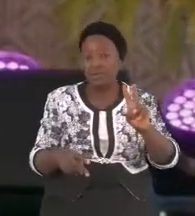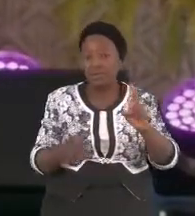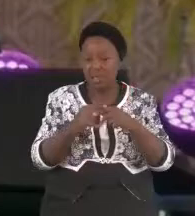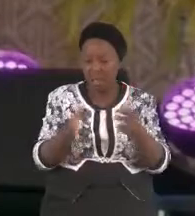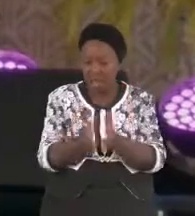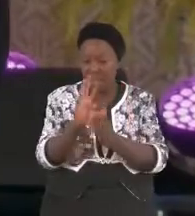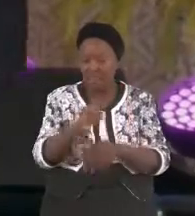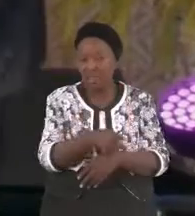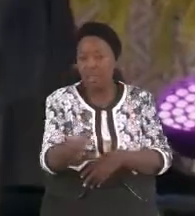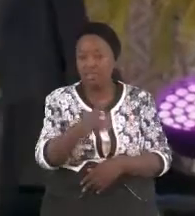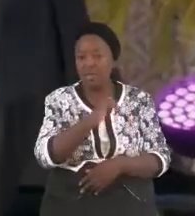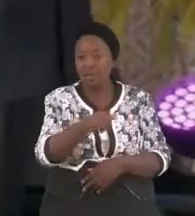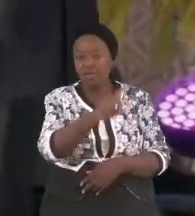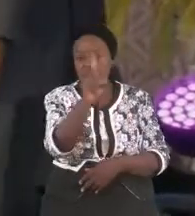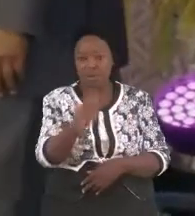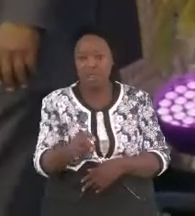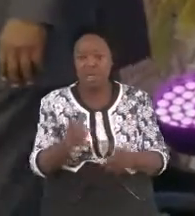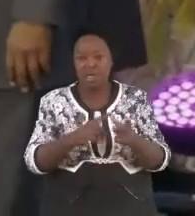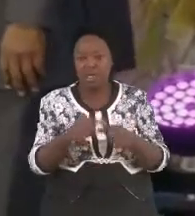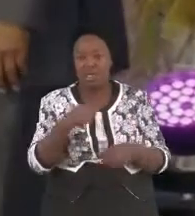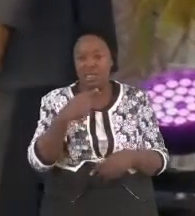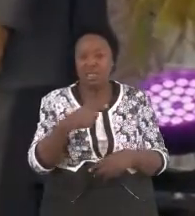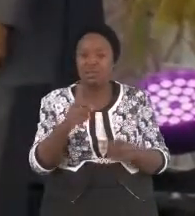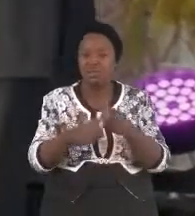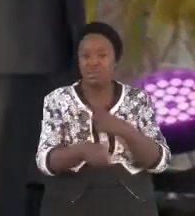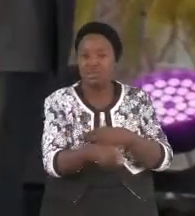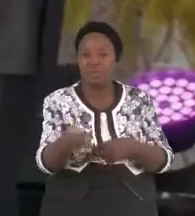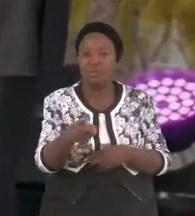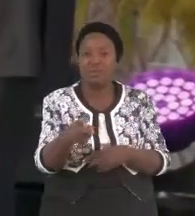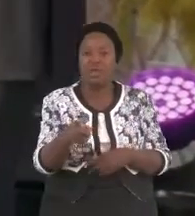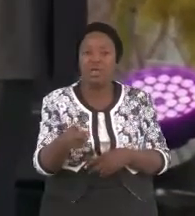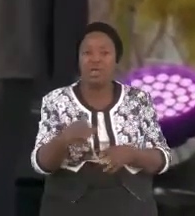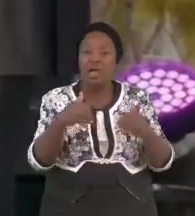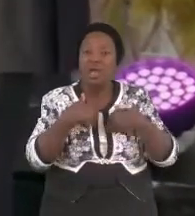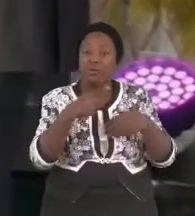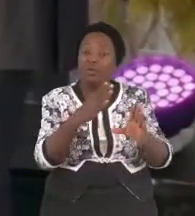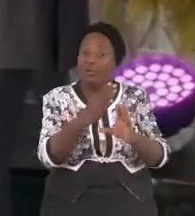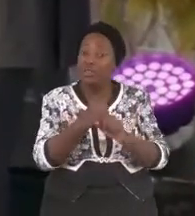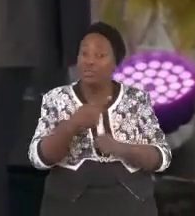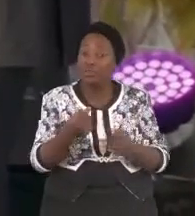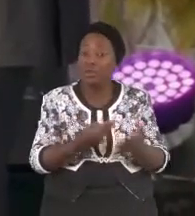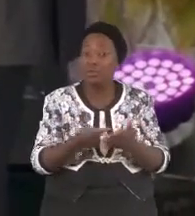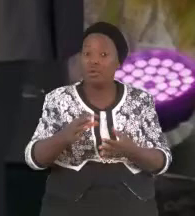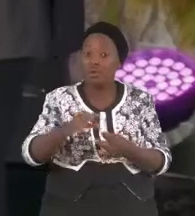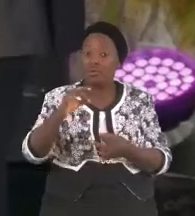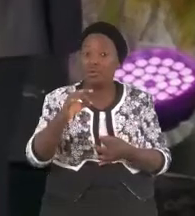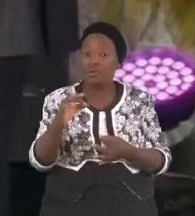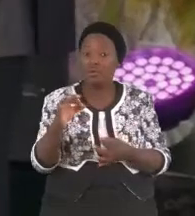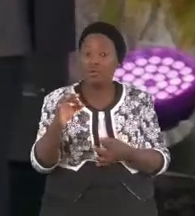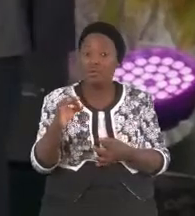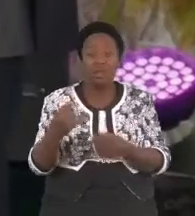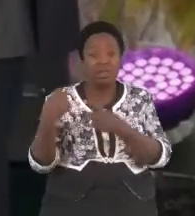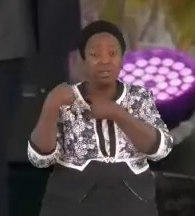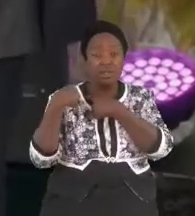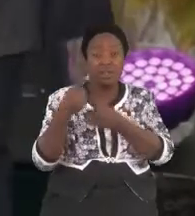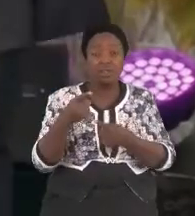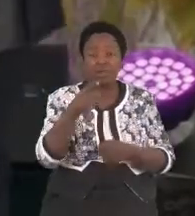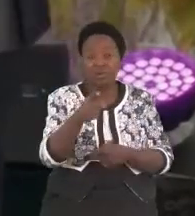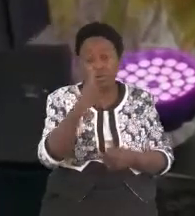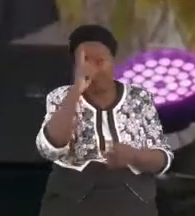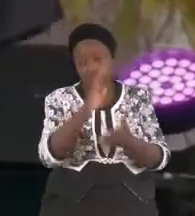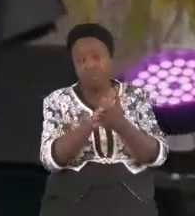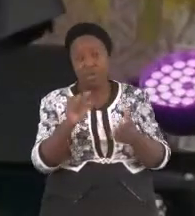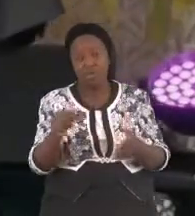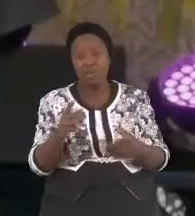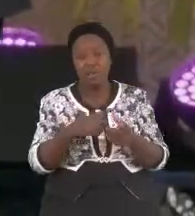And he said unto them, have you received the Holy Ghost since you believed? He saw